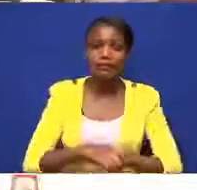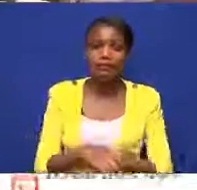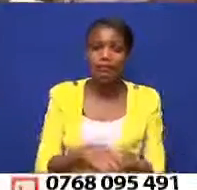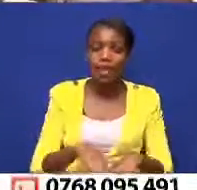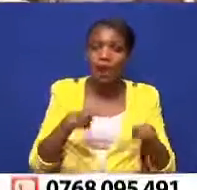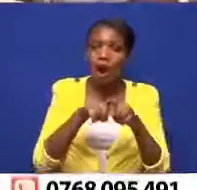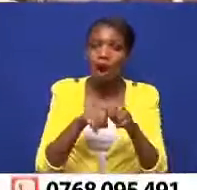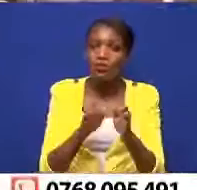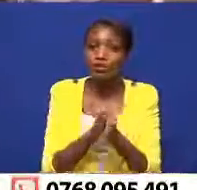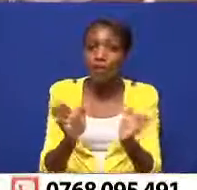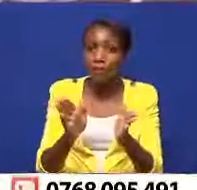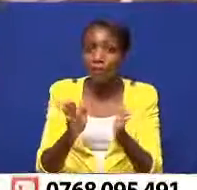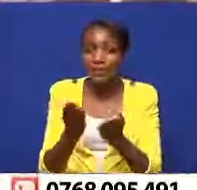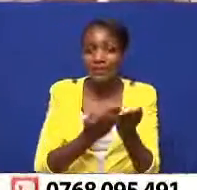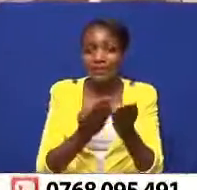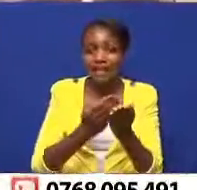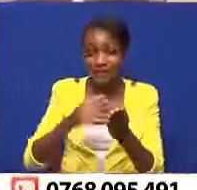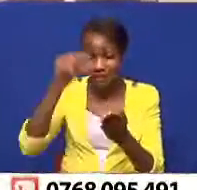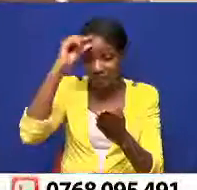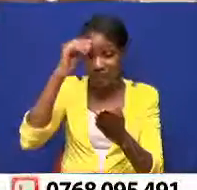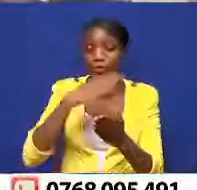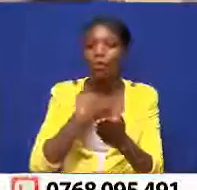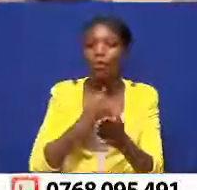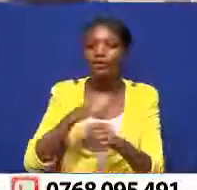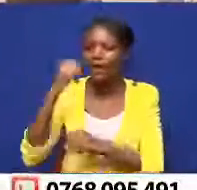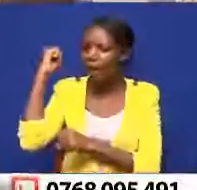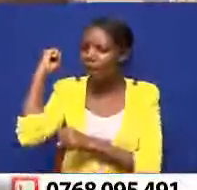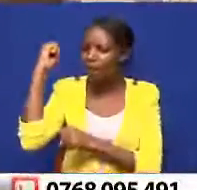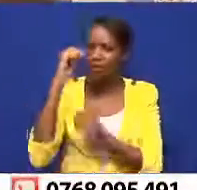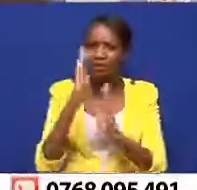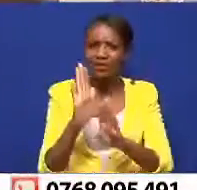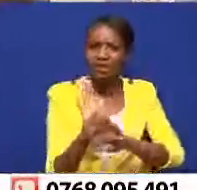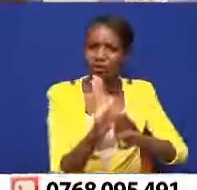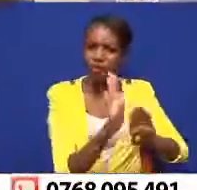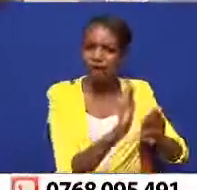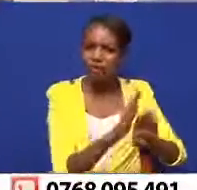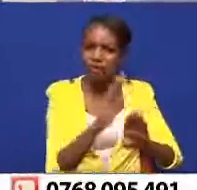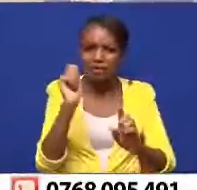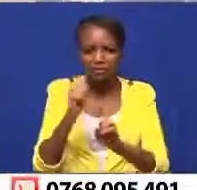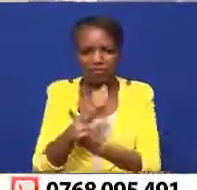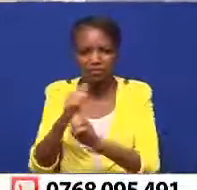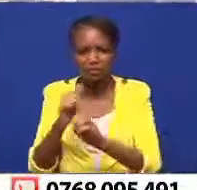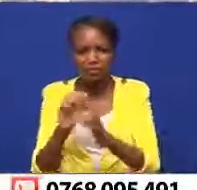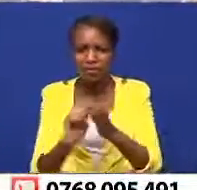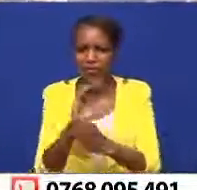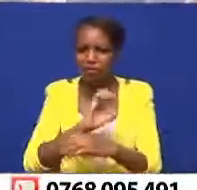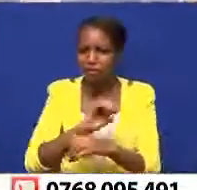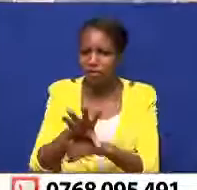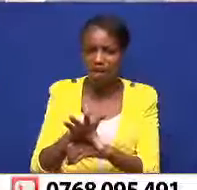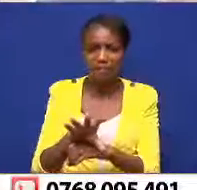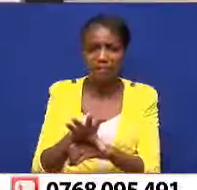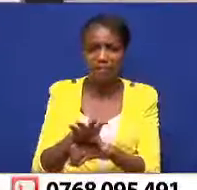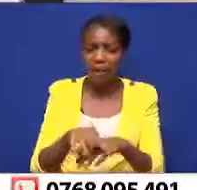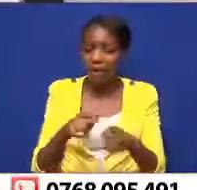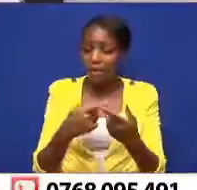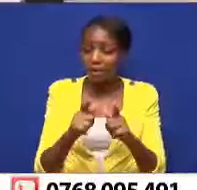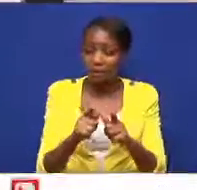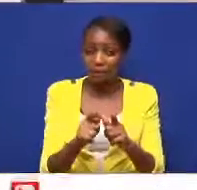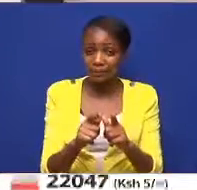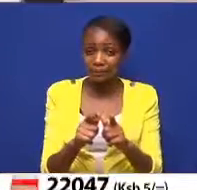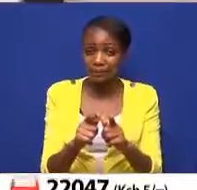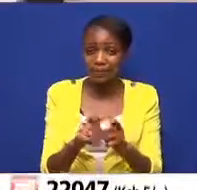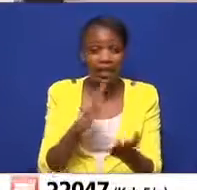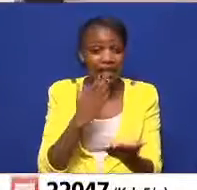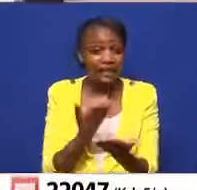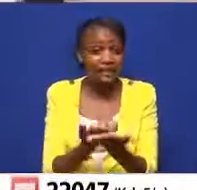Public Service Governance also wants politicians to stop settling their political scores through COVID-19 humanitarian interventions. It's evident